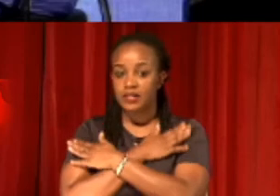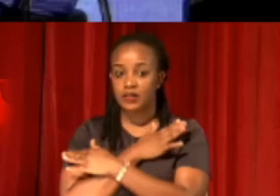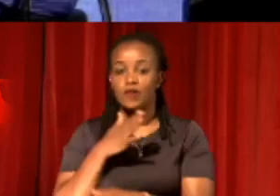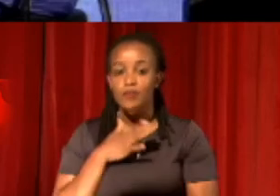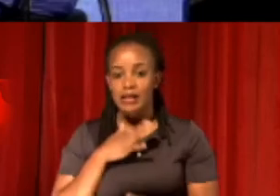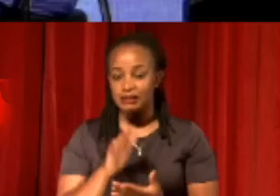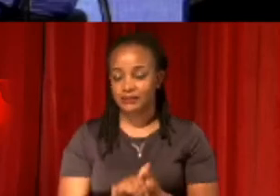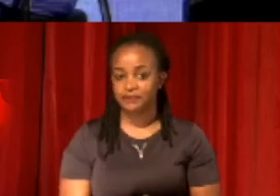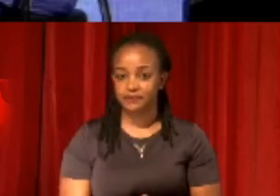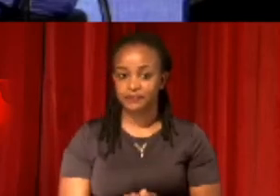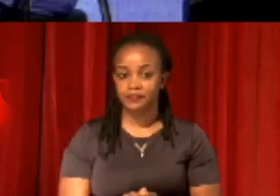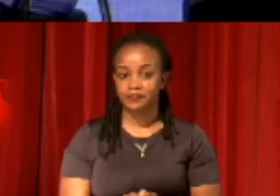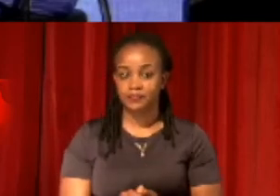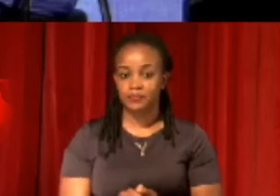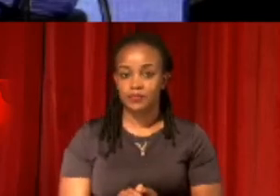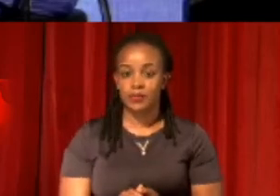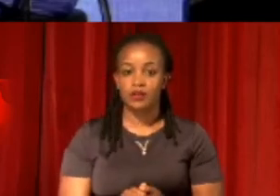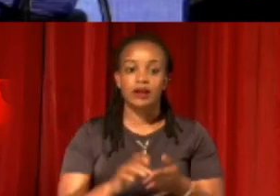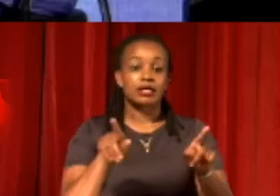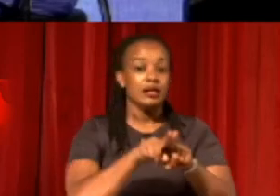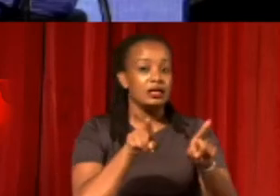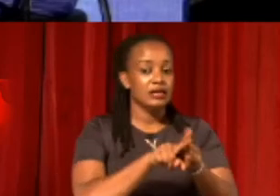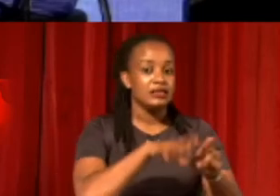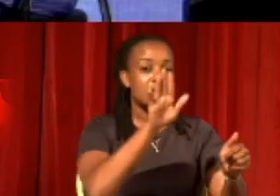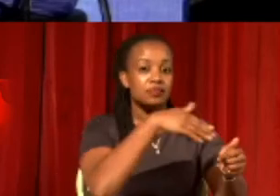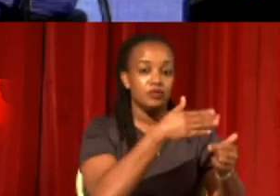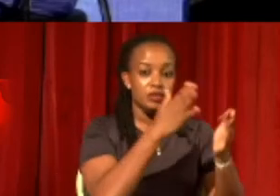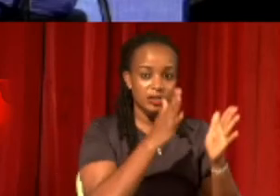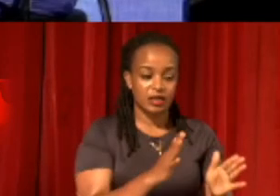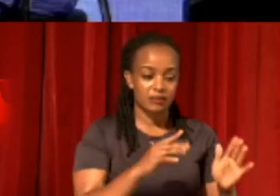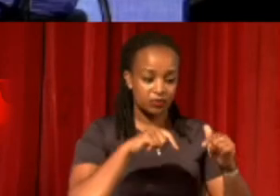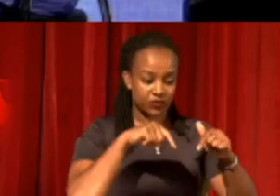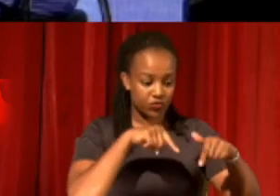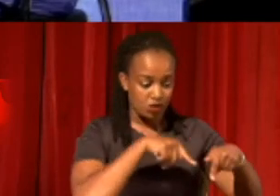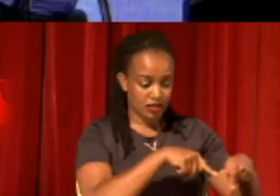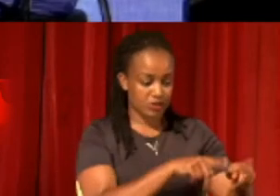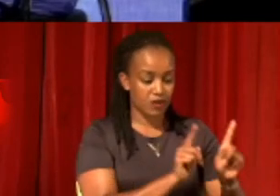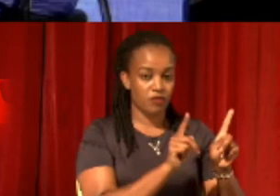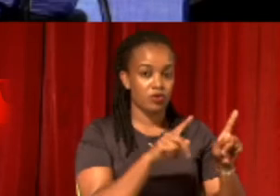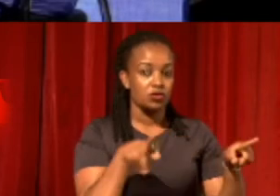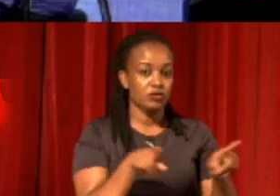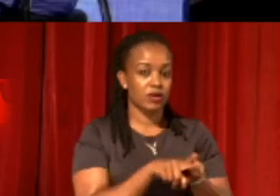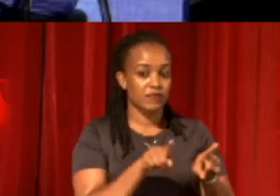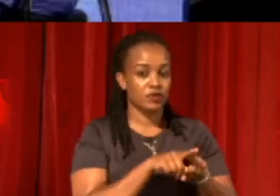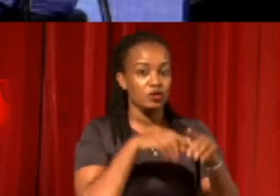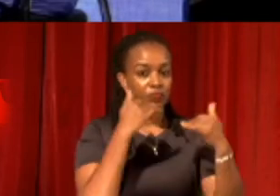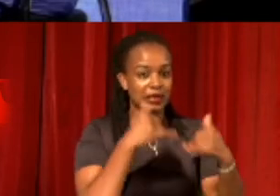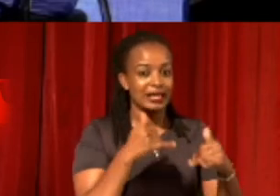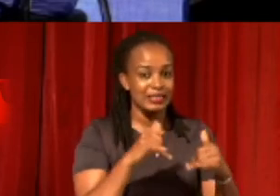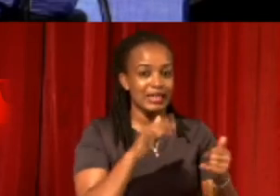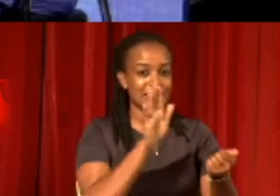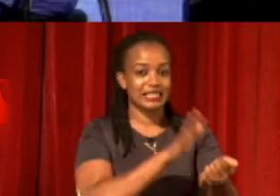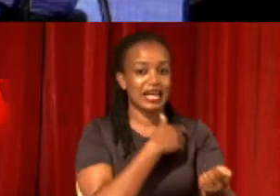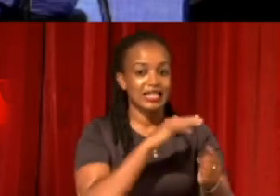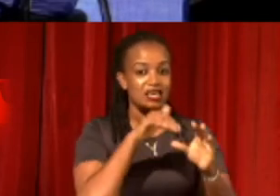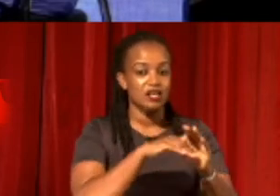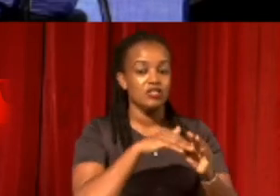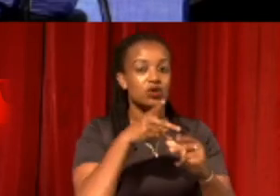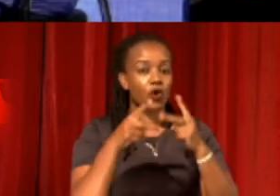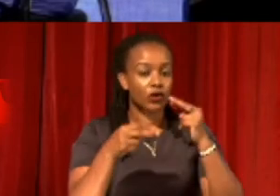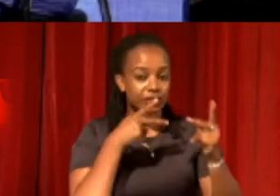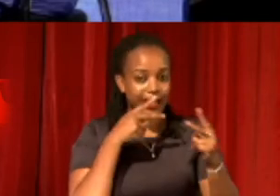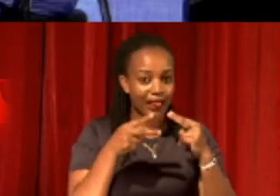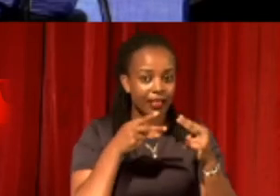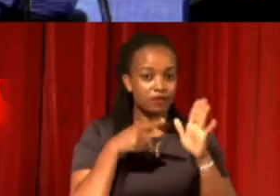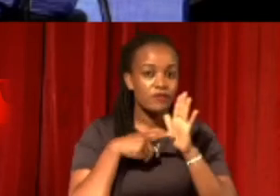this background in music as an artist yourself, yeah. as a person who has played, you said you played in a hotel, which one was it? I've been Safari